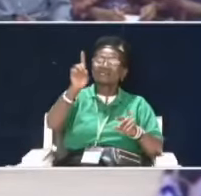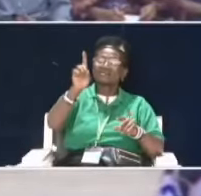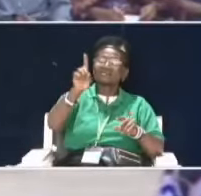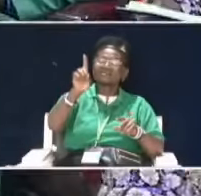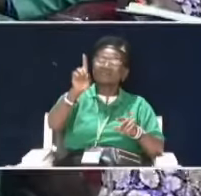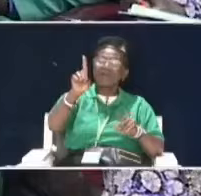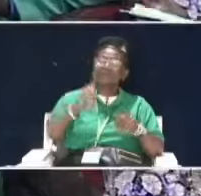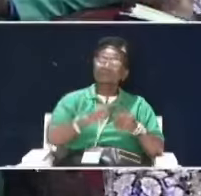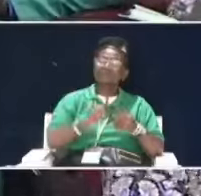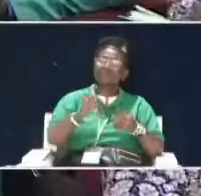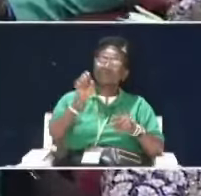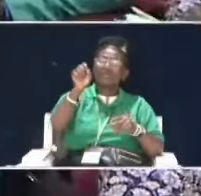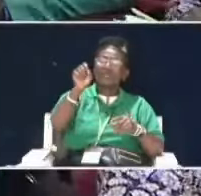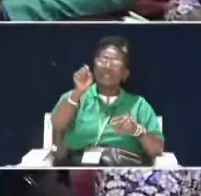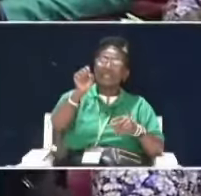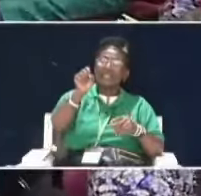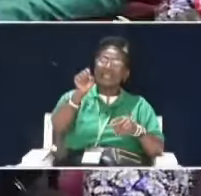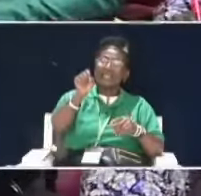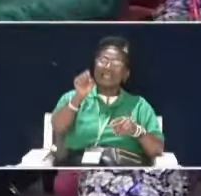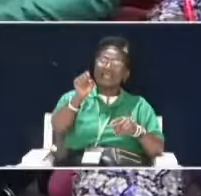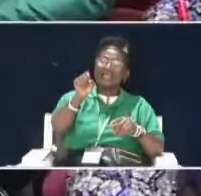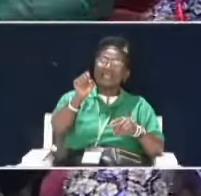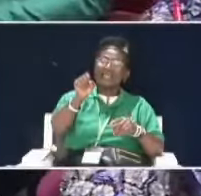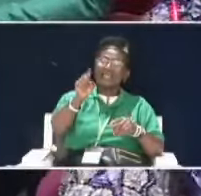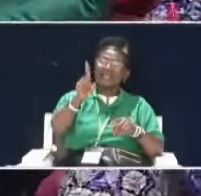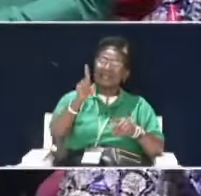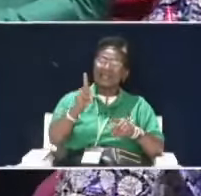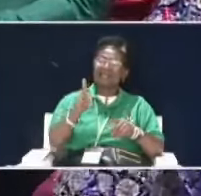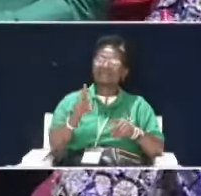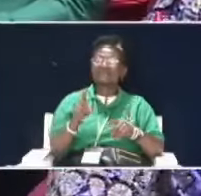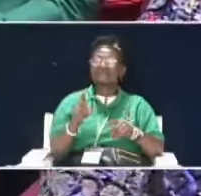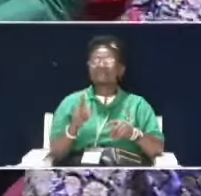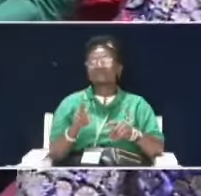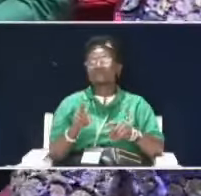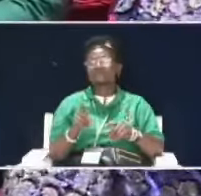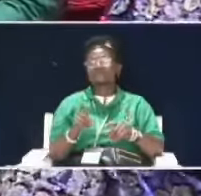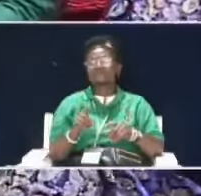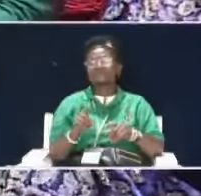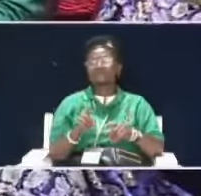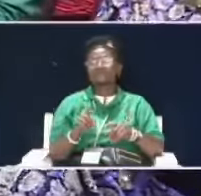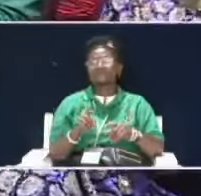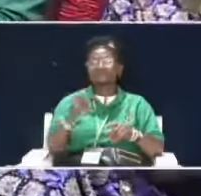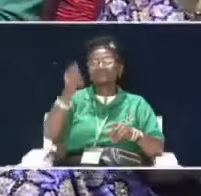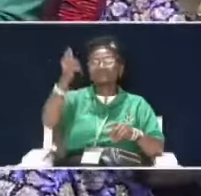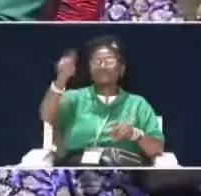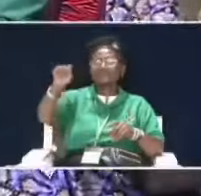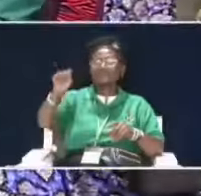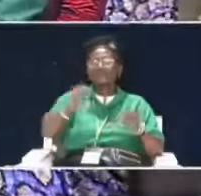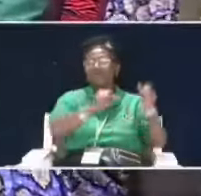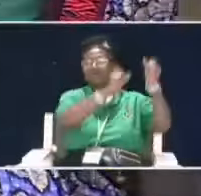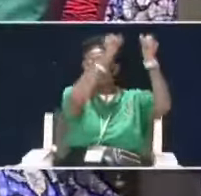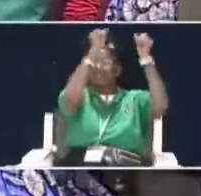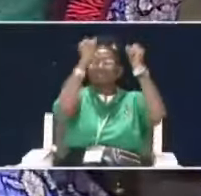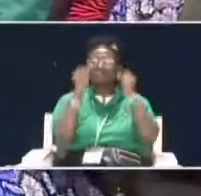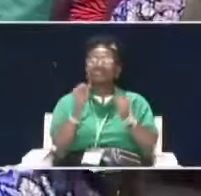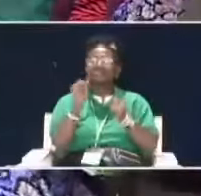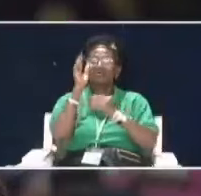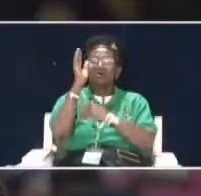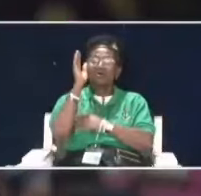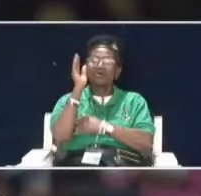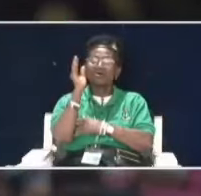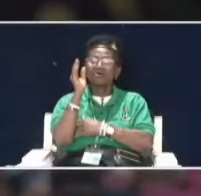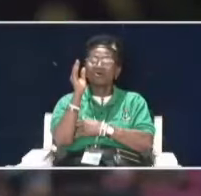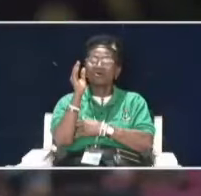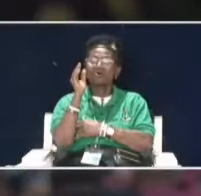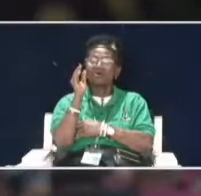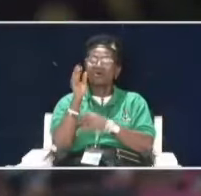right. Acts 12, from verse 1 to 11. The Almighty God recalls